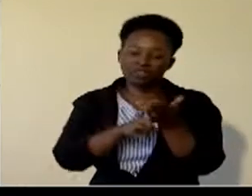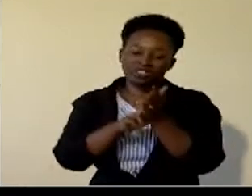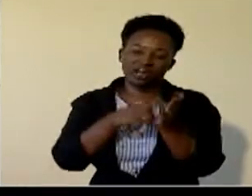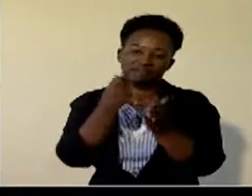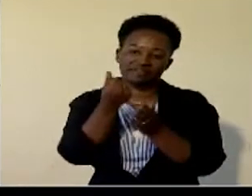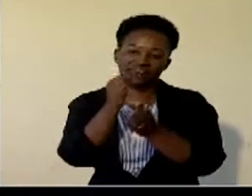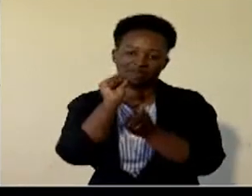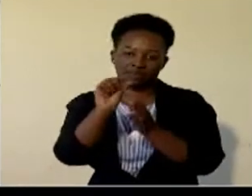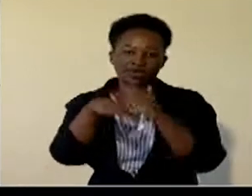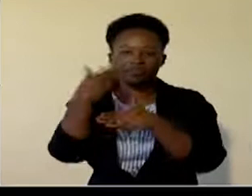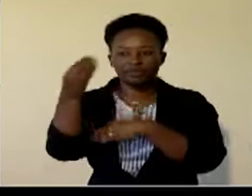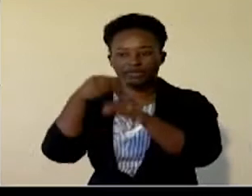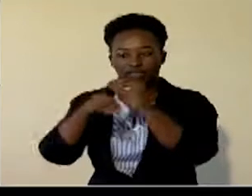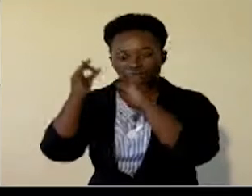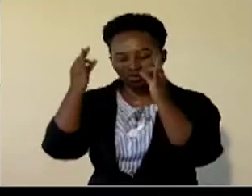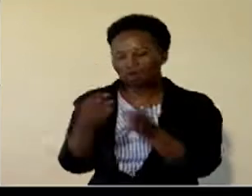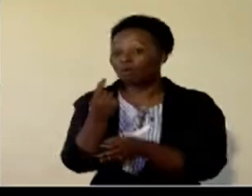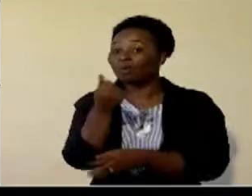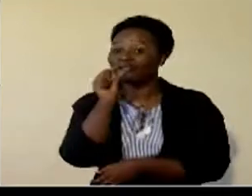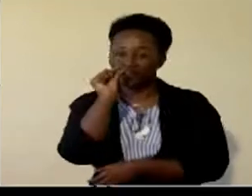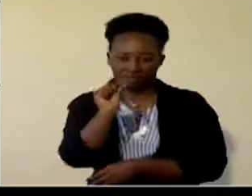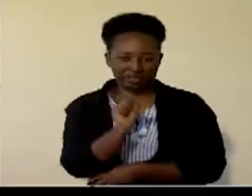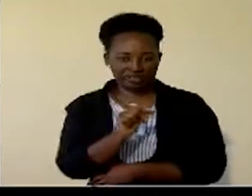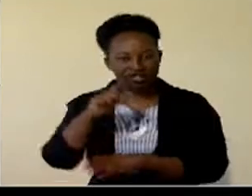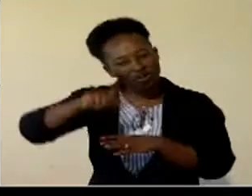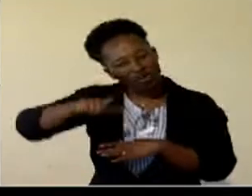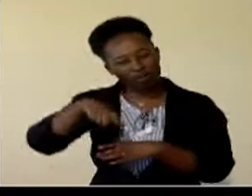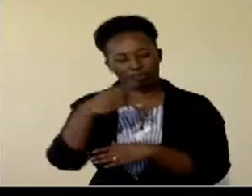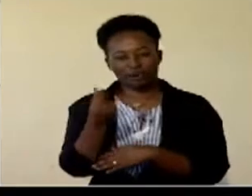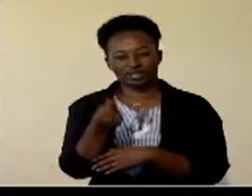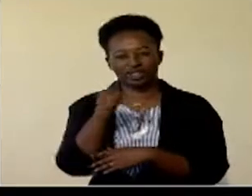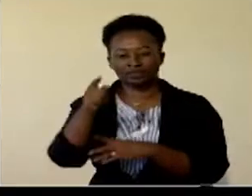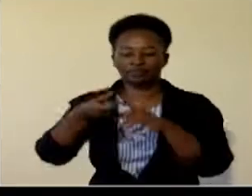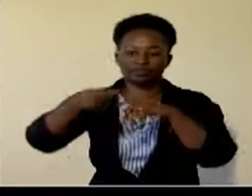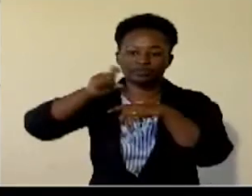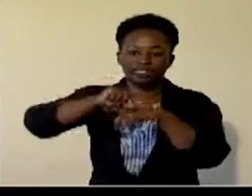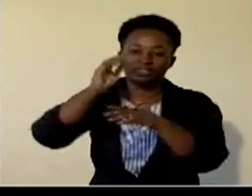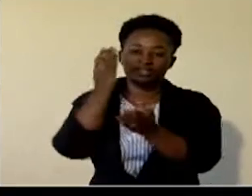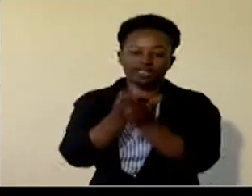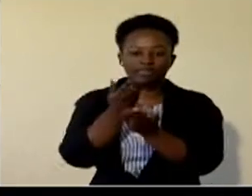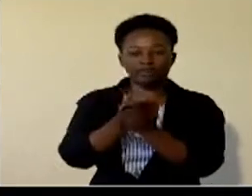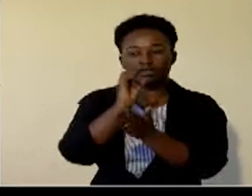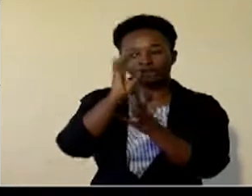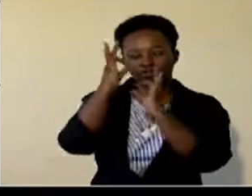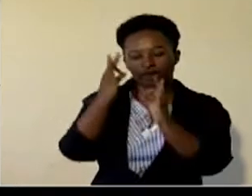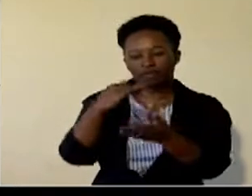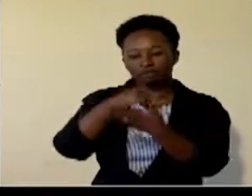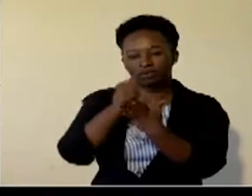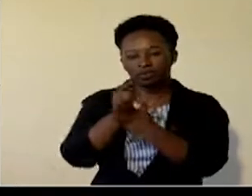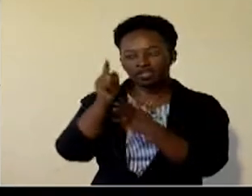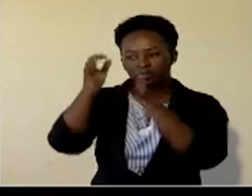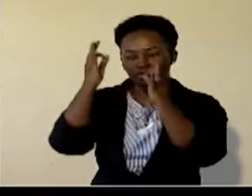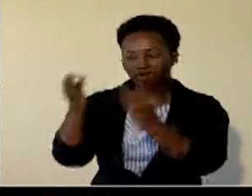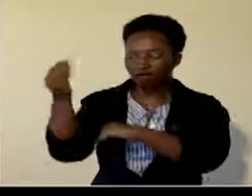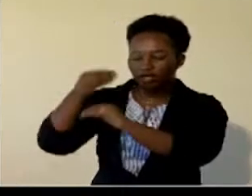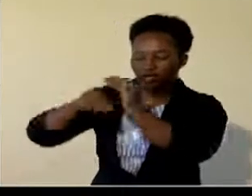its products at a low cost, at low prices. And this will increase the demand of products because those products sold to other countries